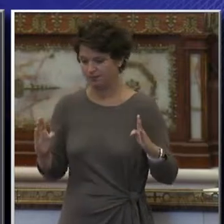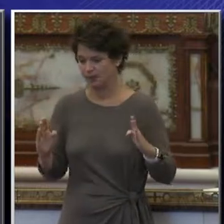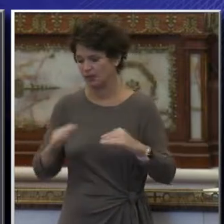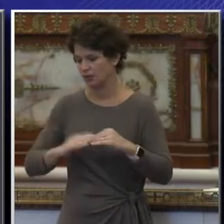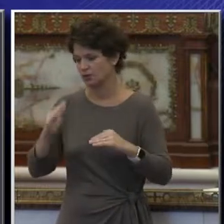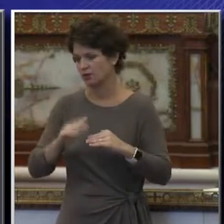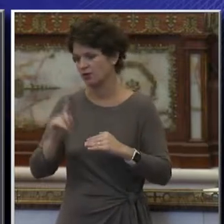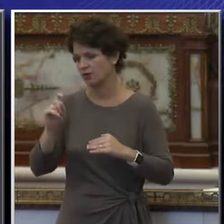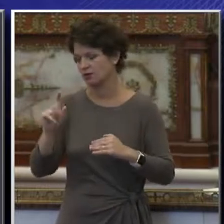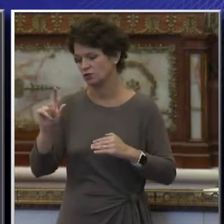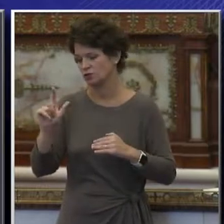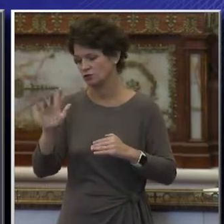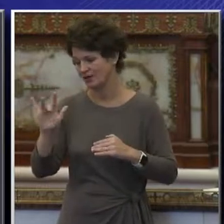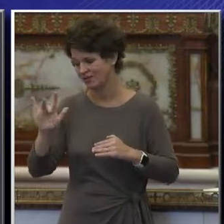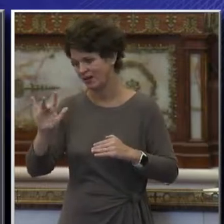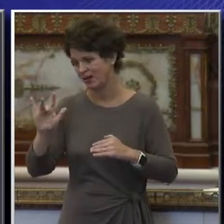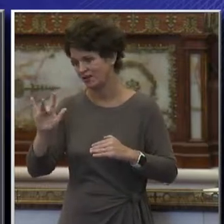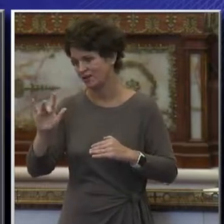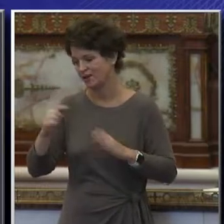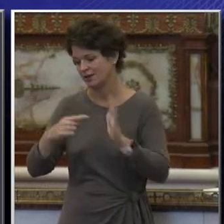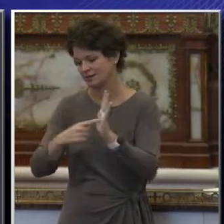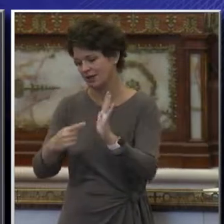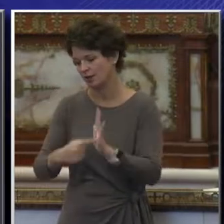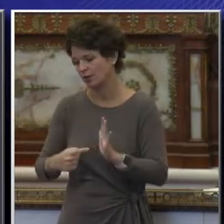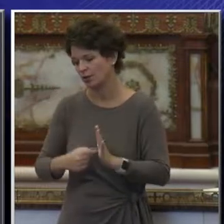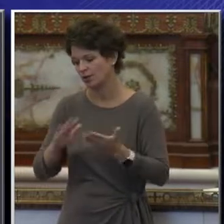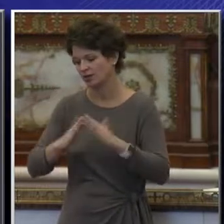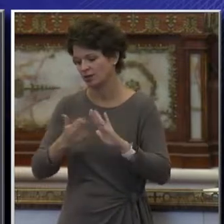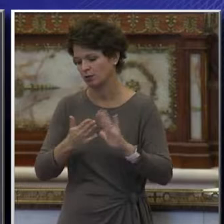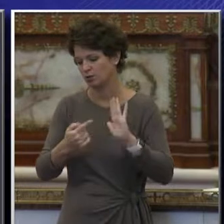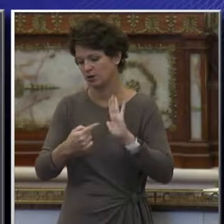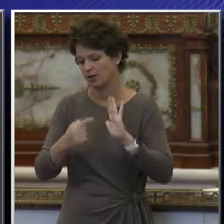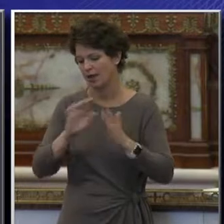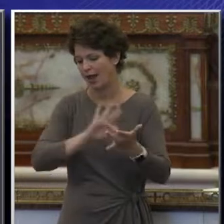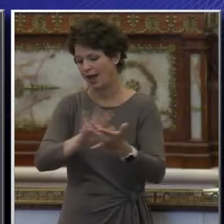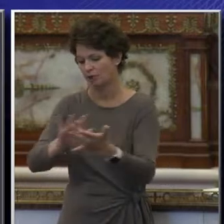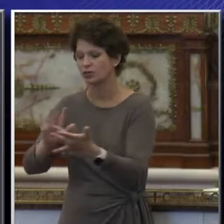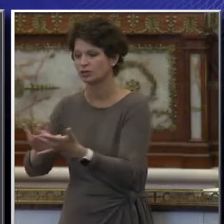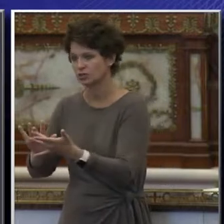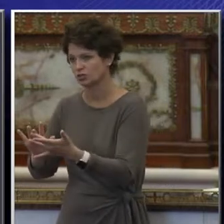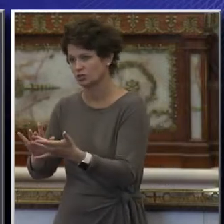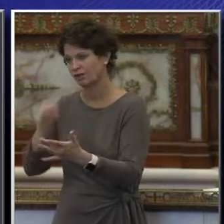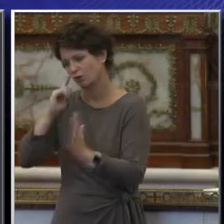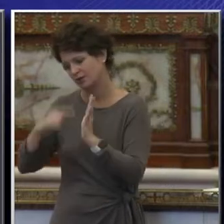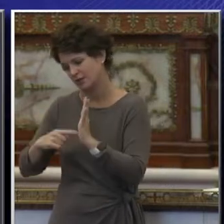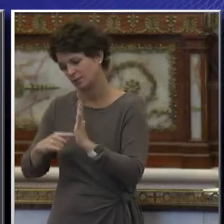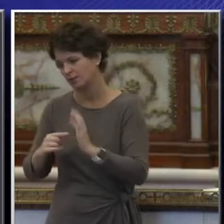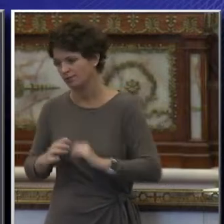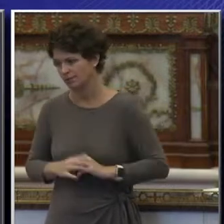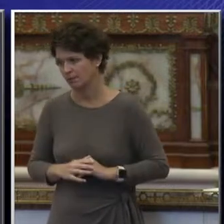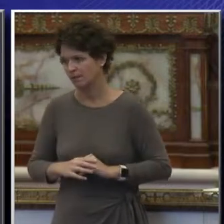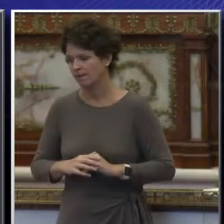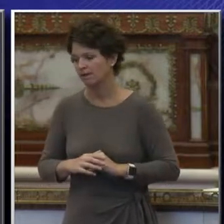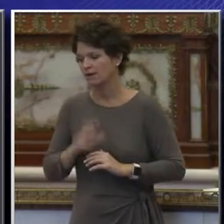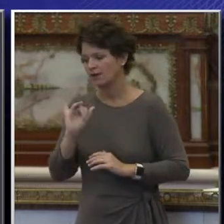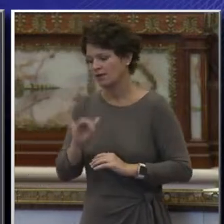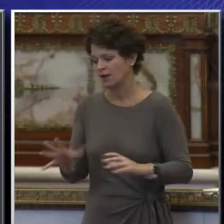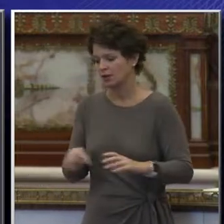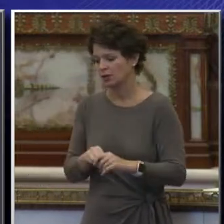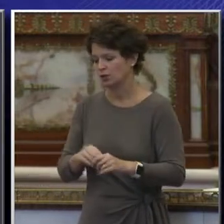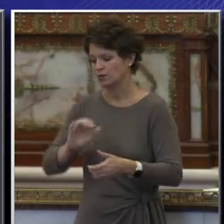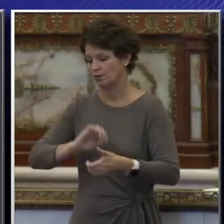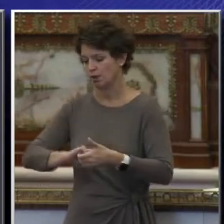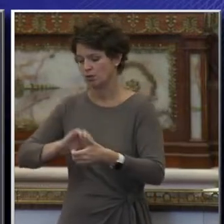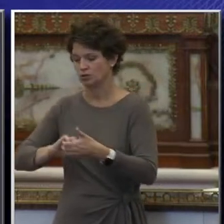over 125 examples of community outreach events that we host, for example. So that includes